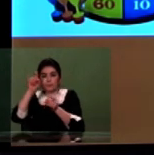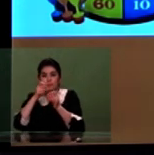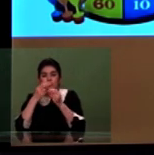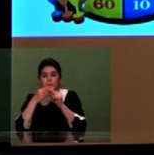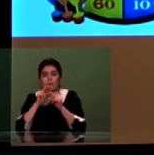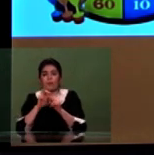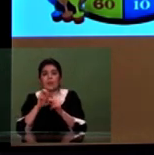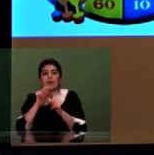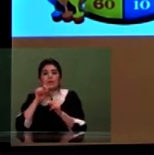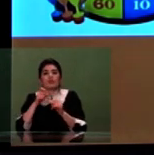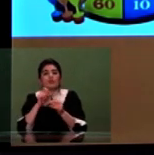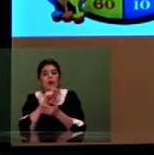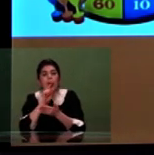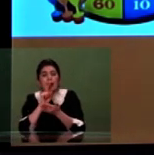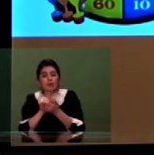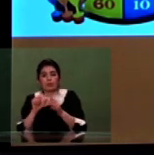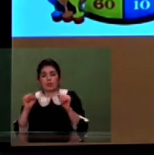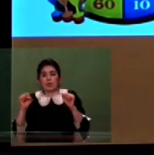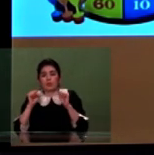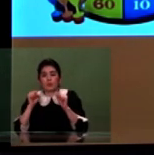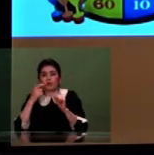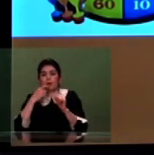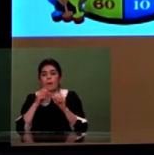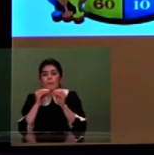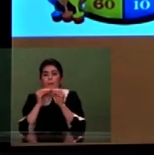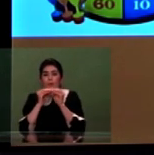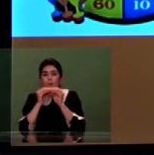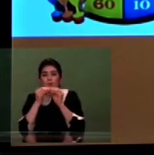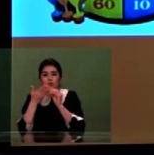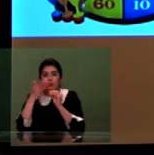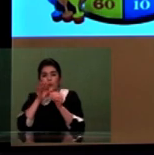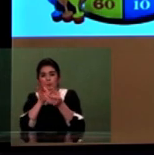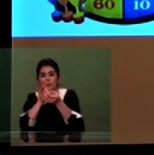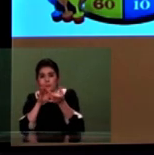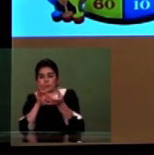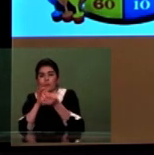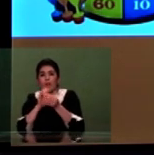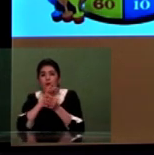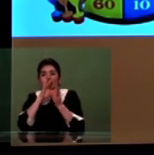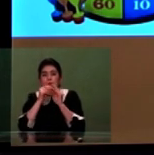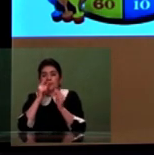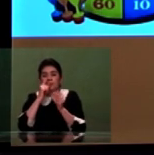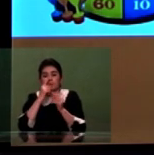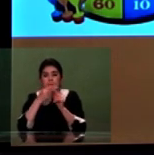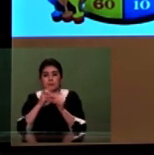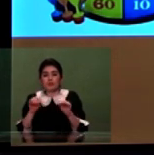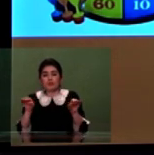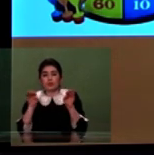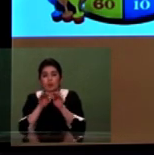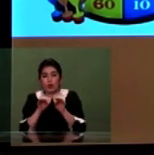o'tkazildi. Buning uchun har bir sportchi 10 o'q uzdi. Olingan natijalar